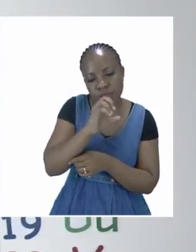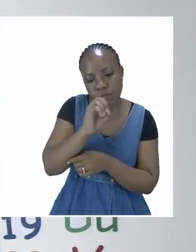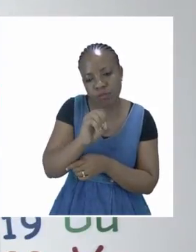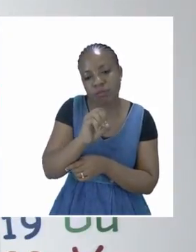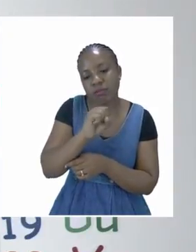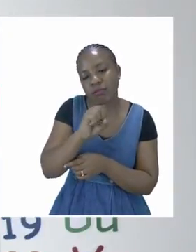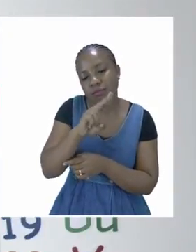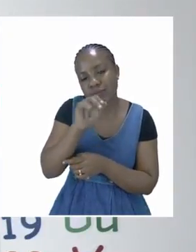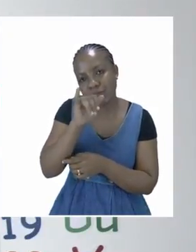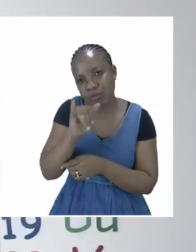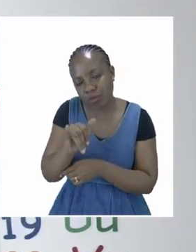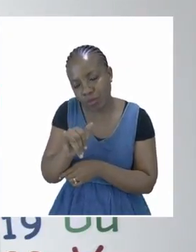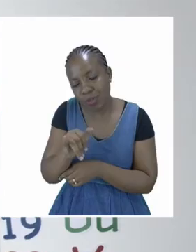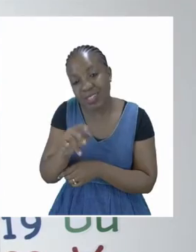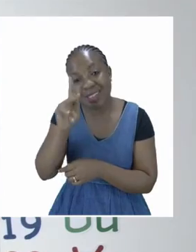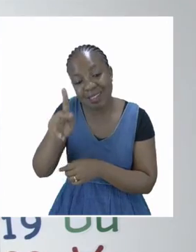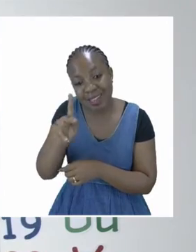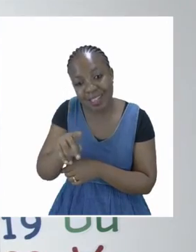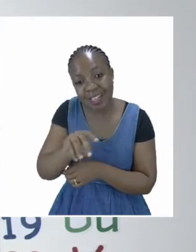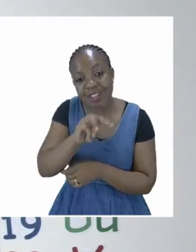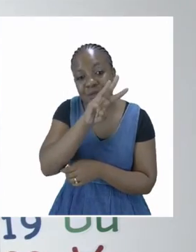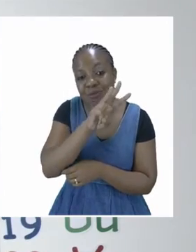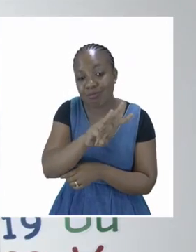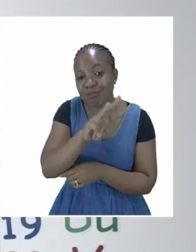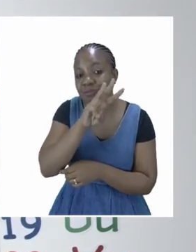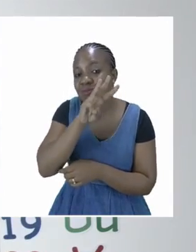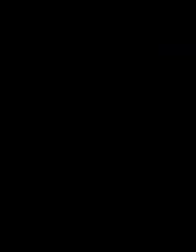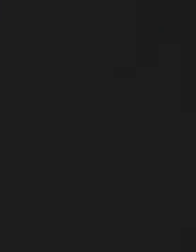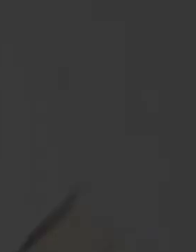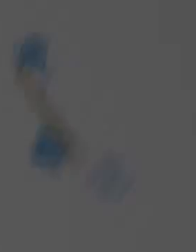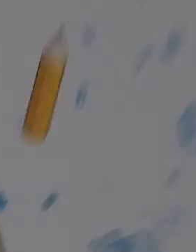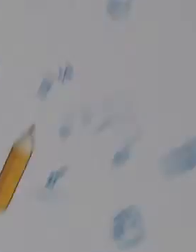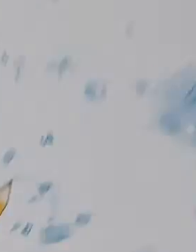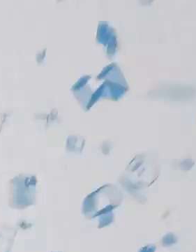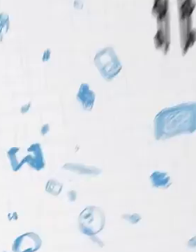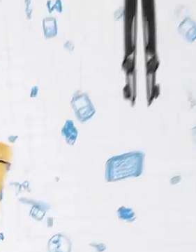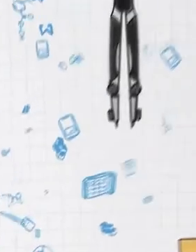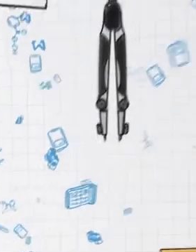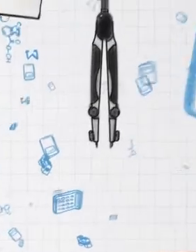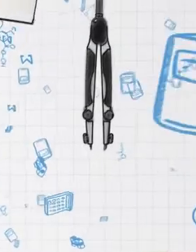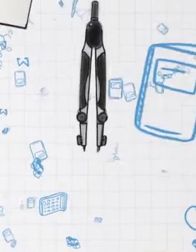our website, Zoshi Online.